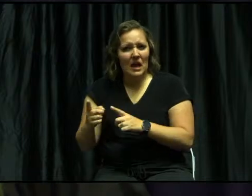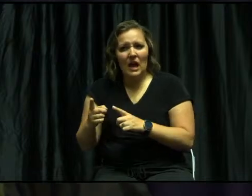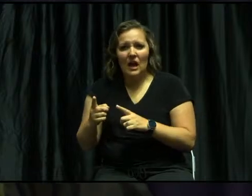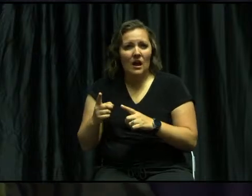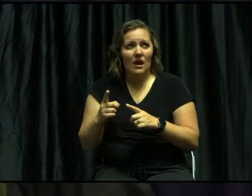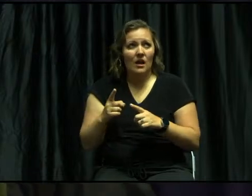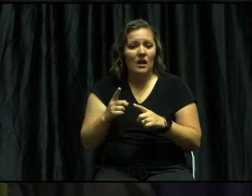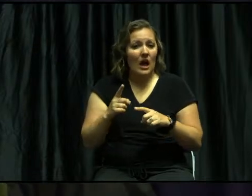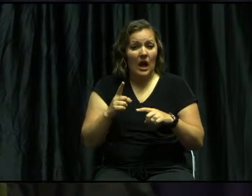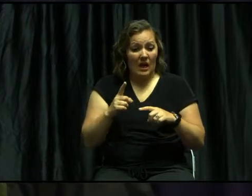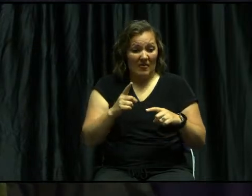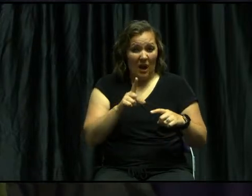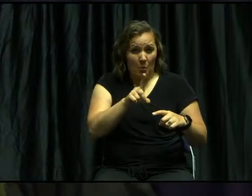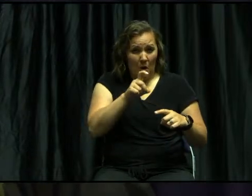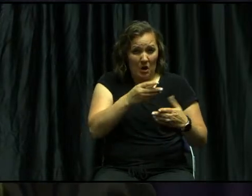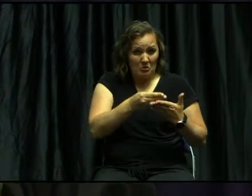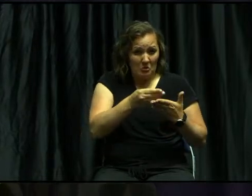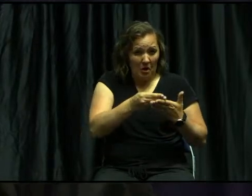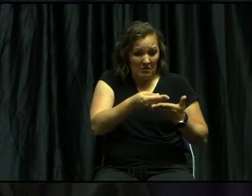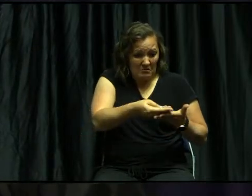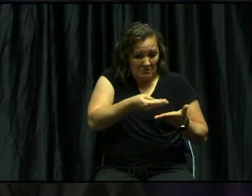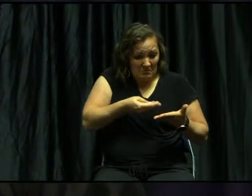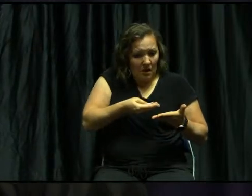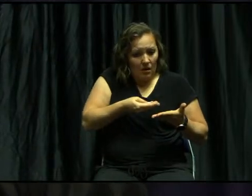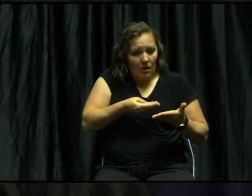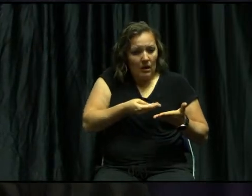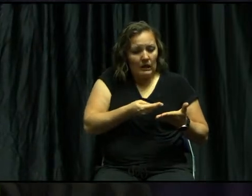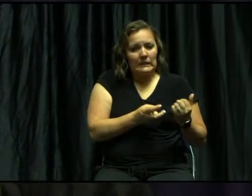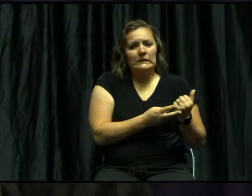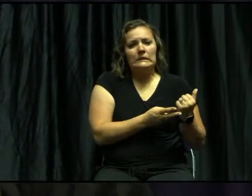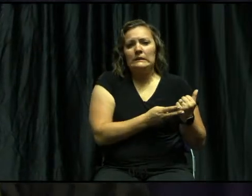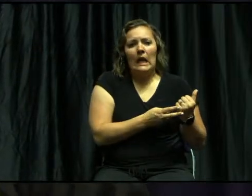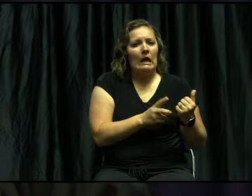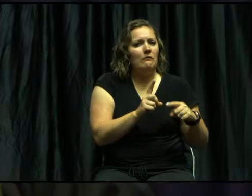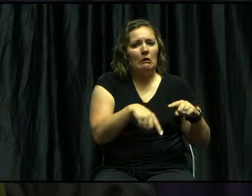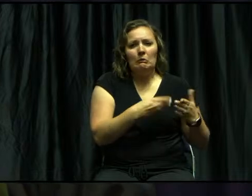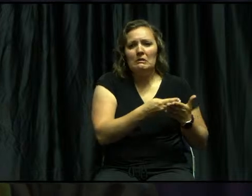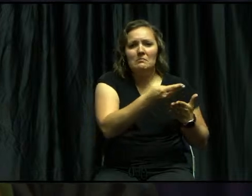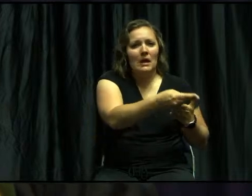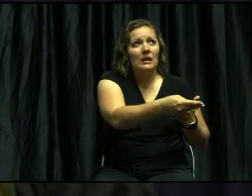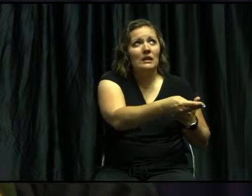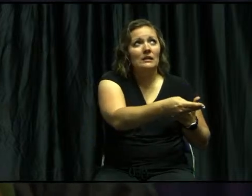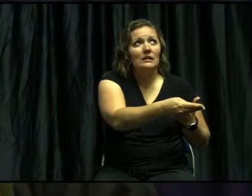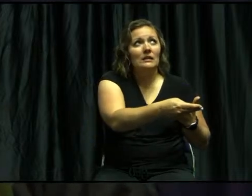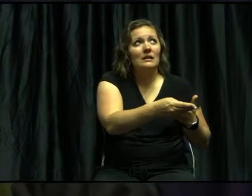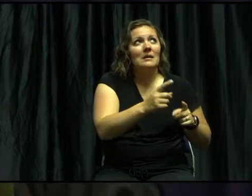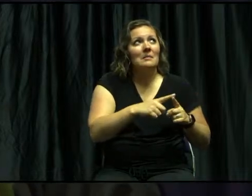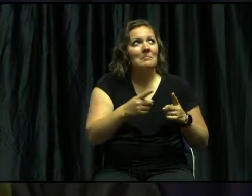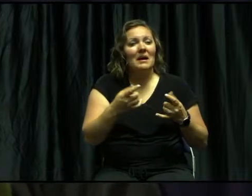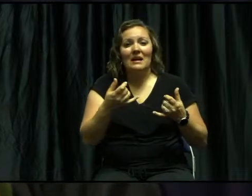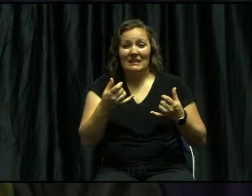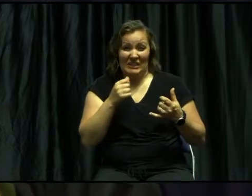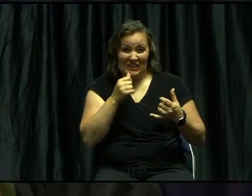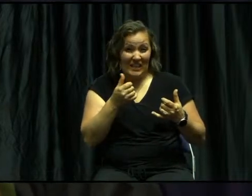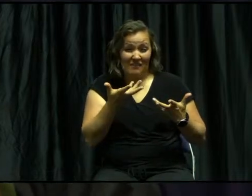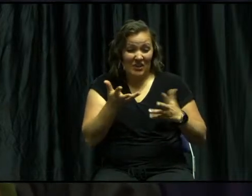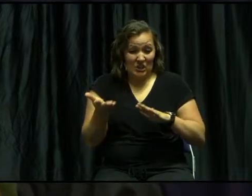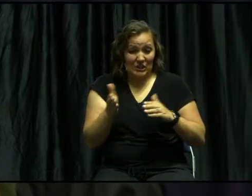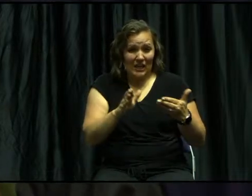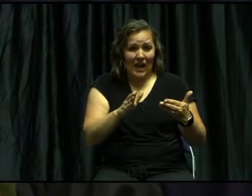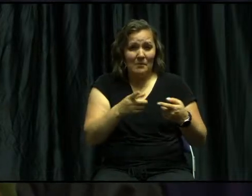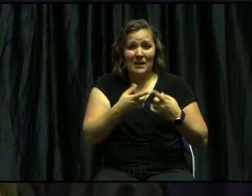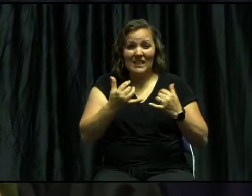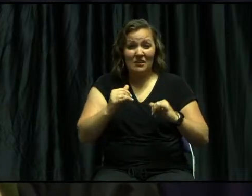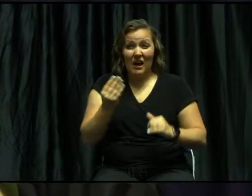grandmother's $100. She is no longer with us, but yet I still hold on